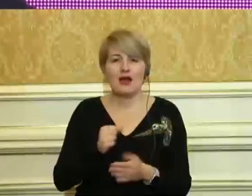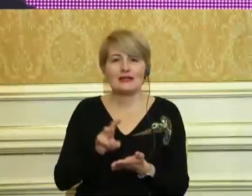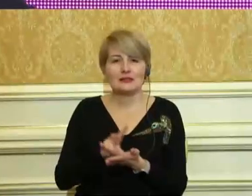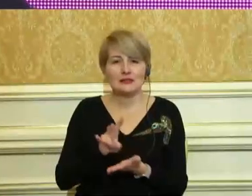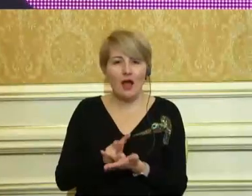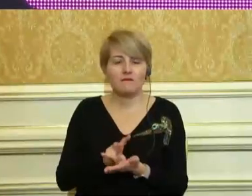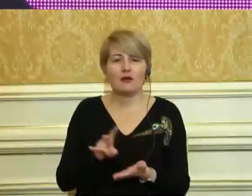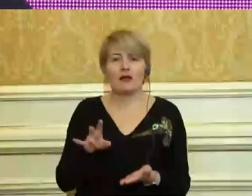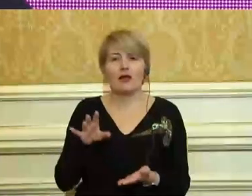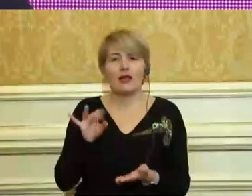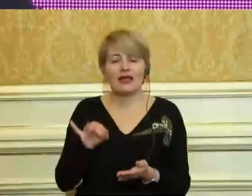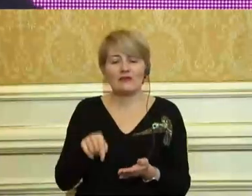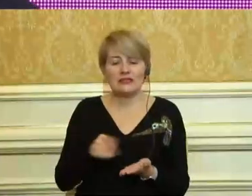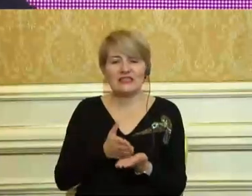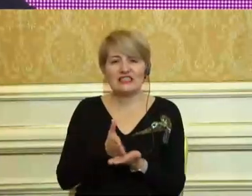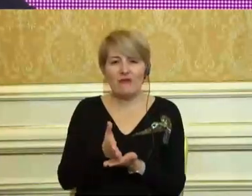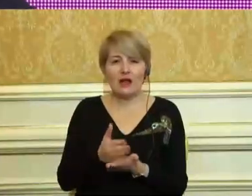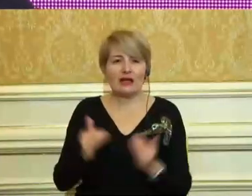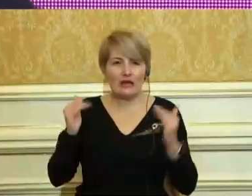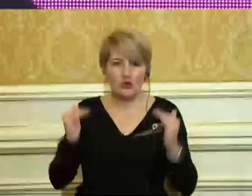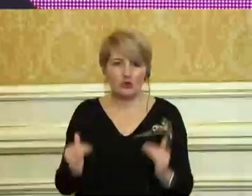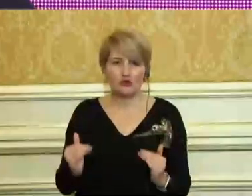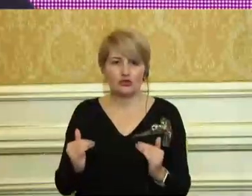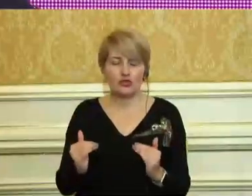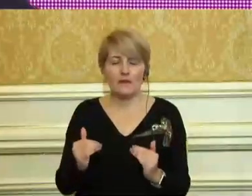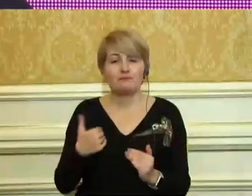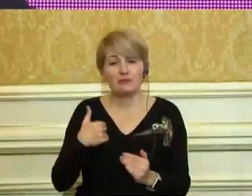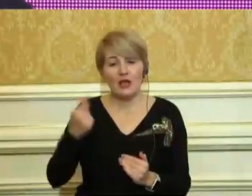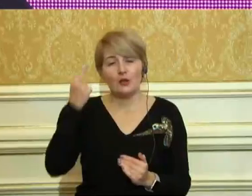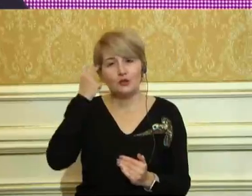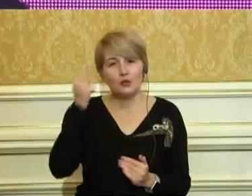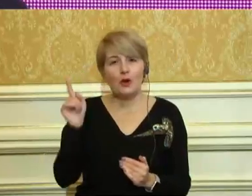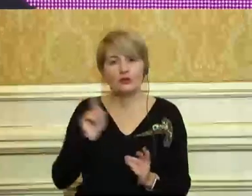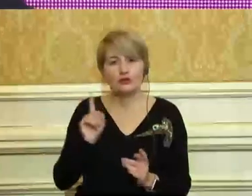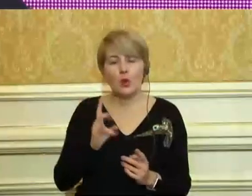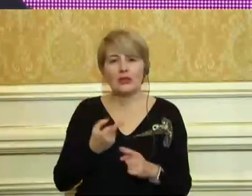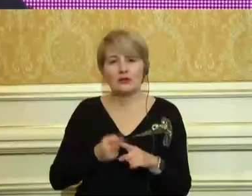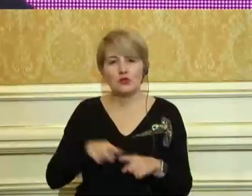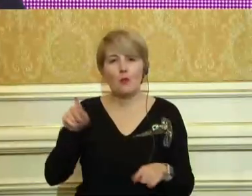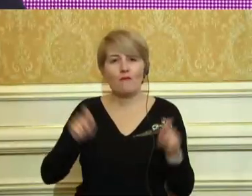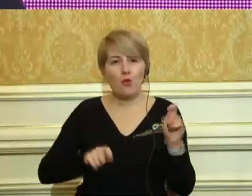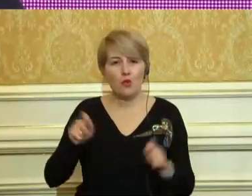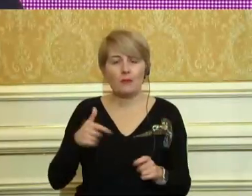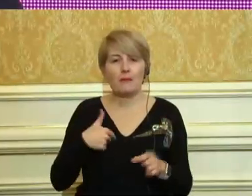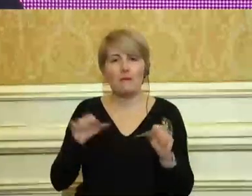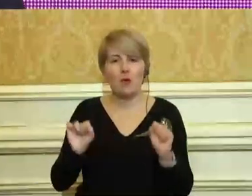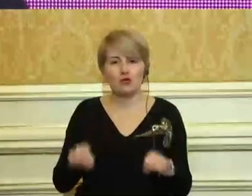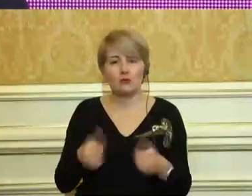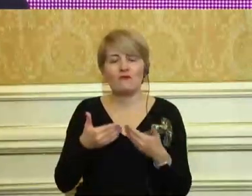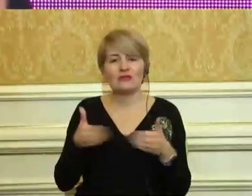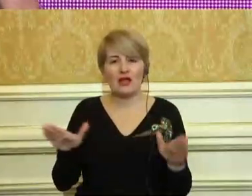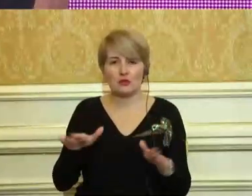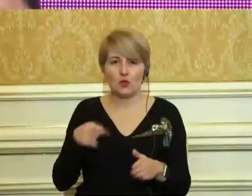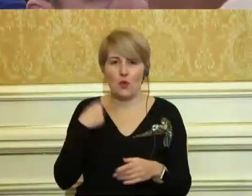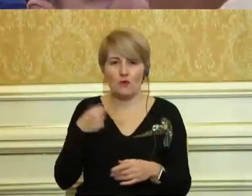the main salaries, the so-called the lowest salaries for the social workers. So, well, I think during